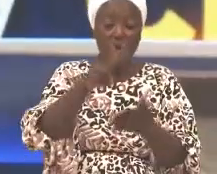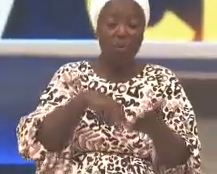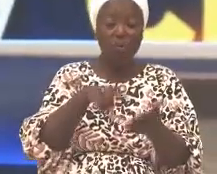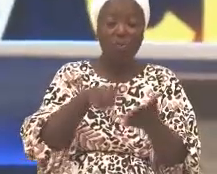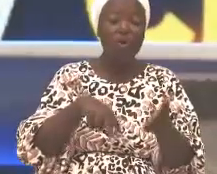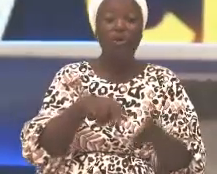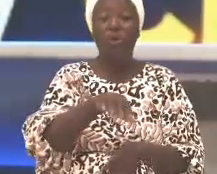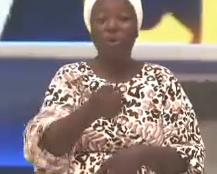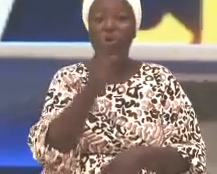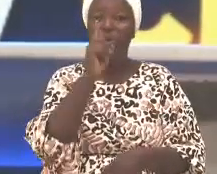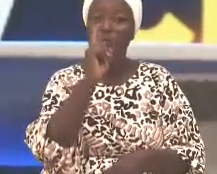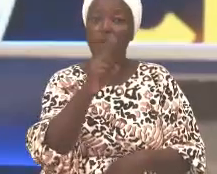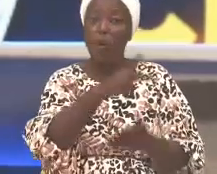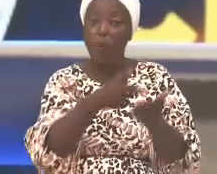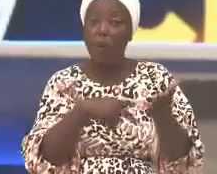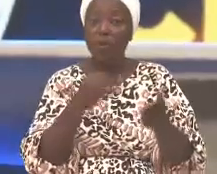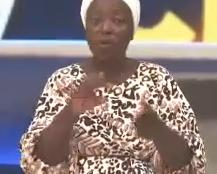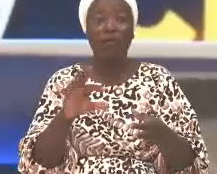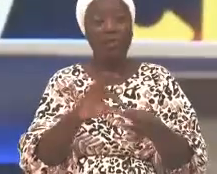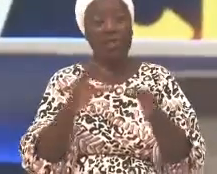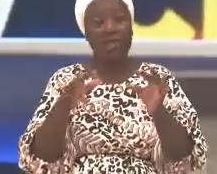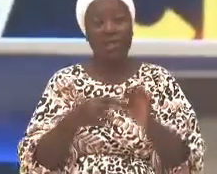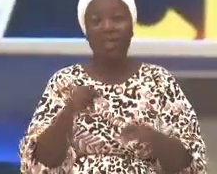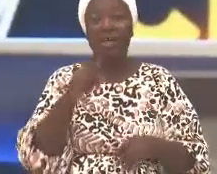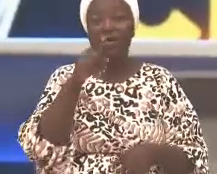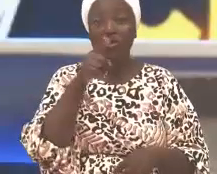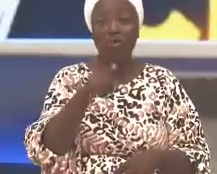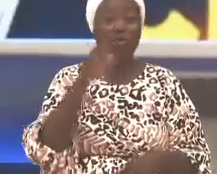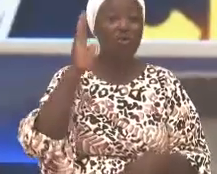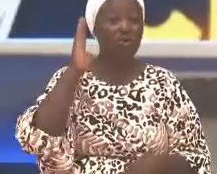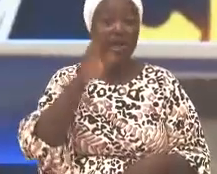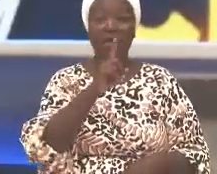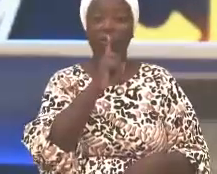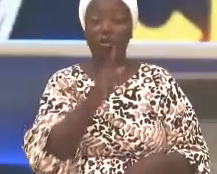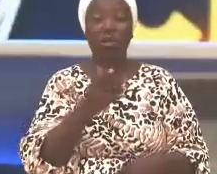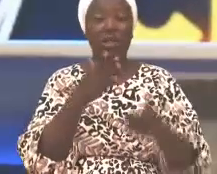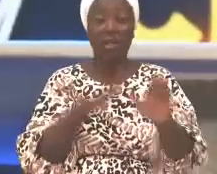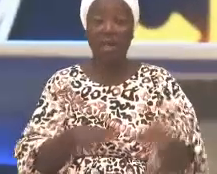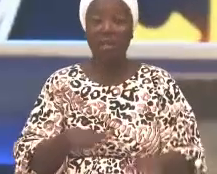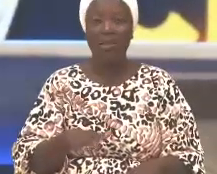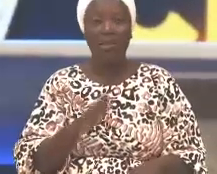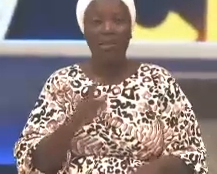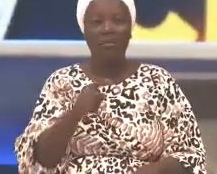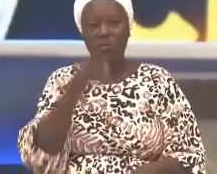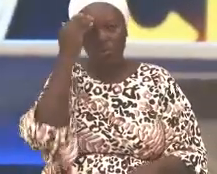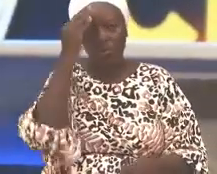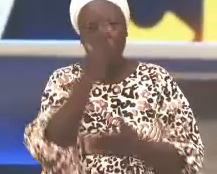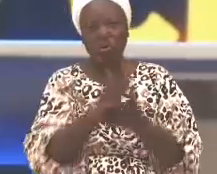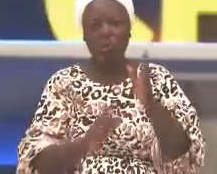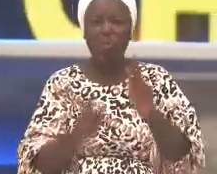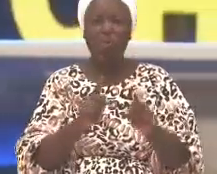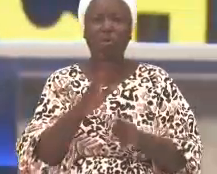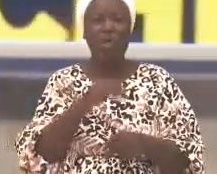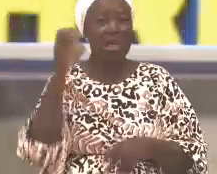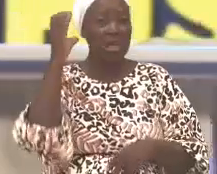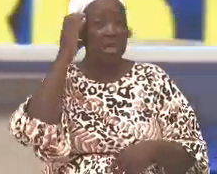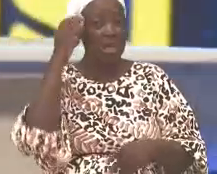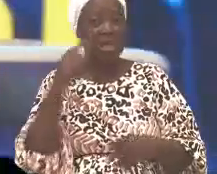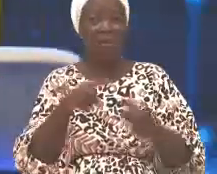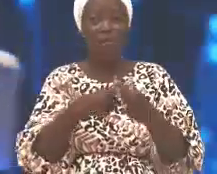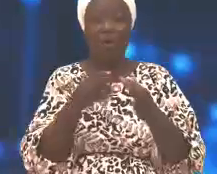a sentence. Thou shalt surely die. You know, some people, they hear the beginning,